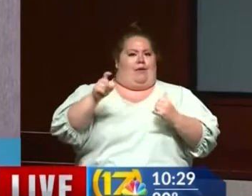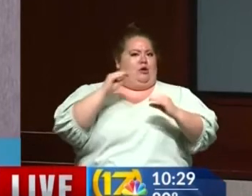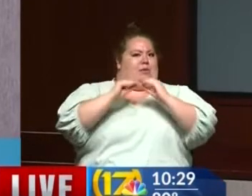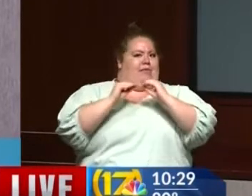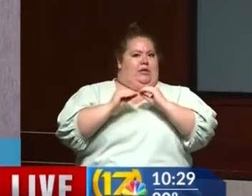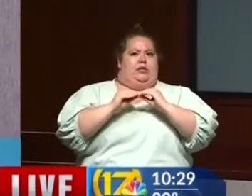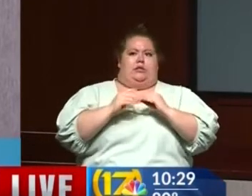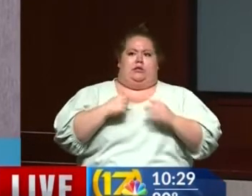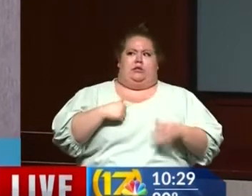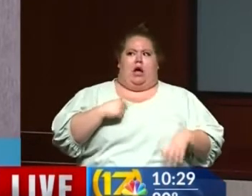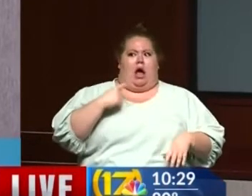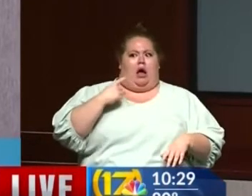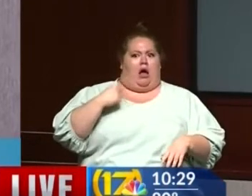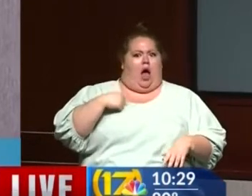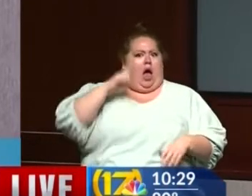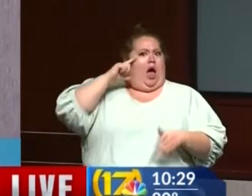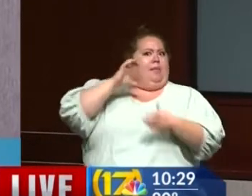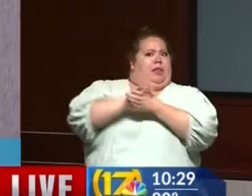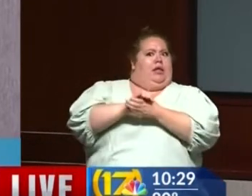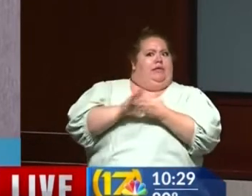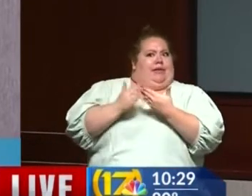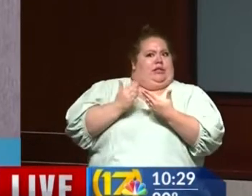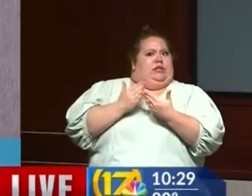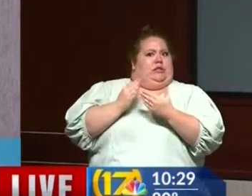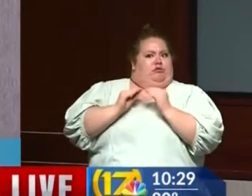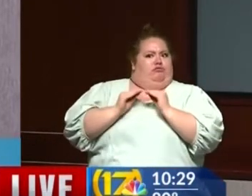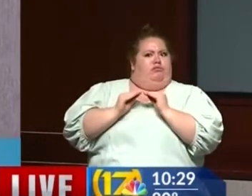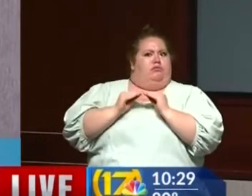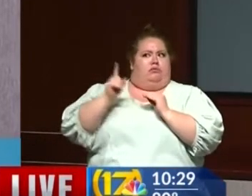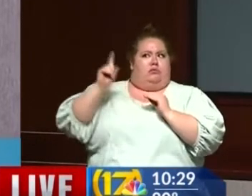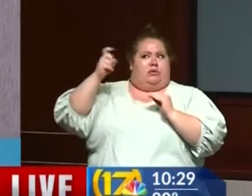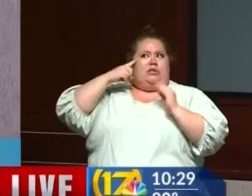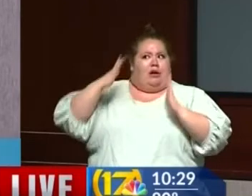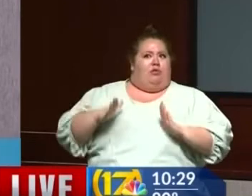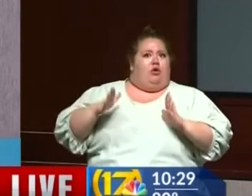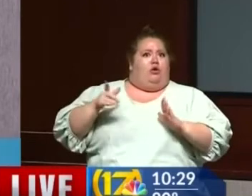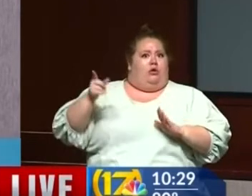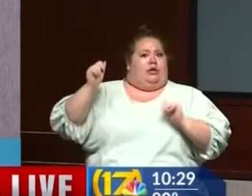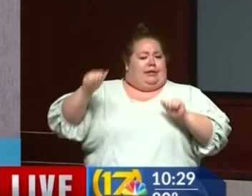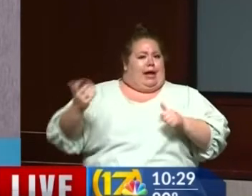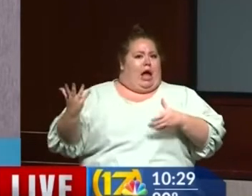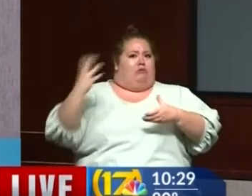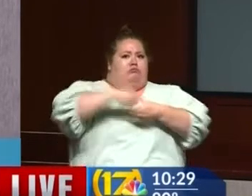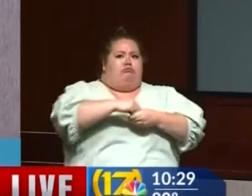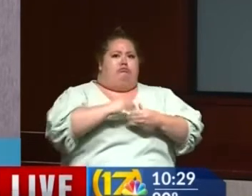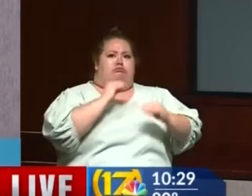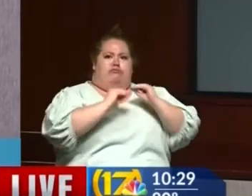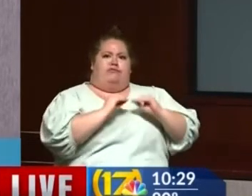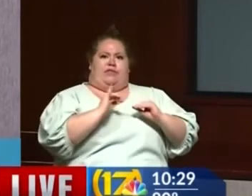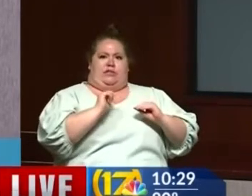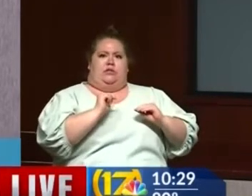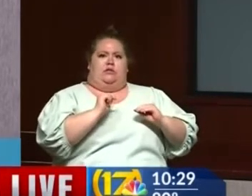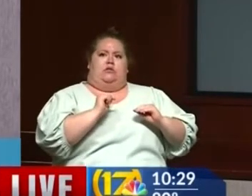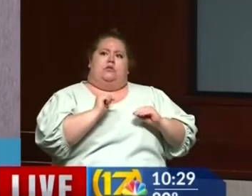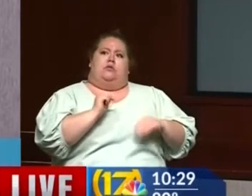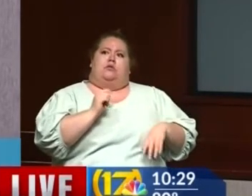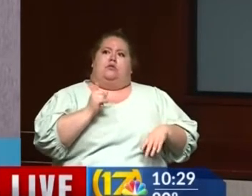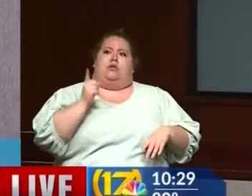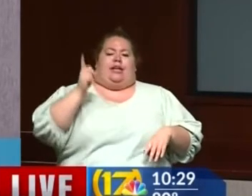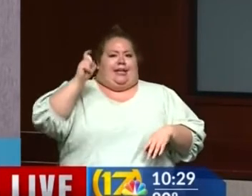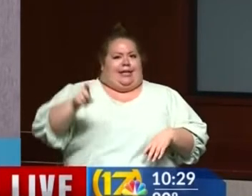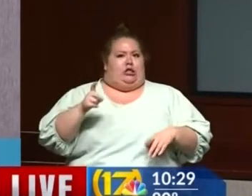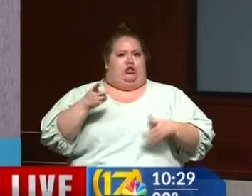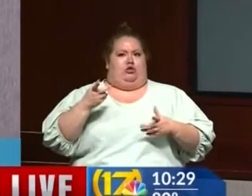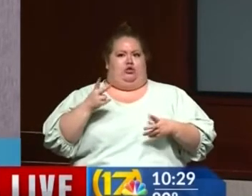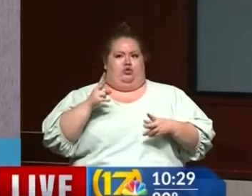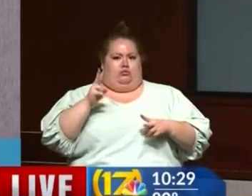it's an easy fix, and we are asking the governor to look into it, engage with his staff, and to order